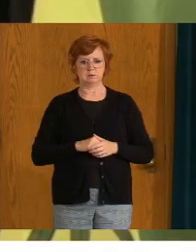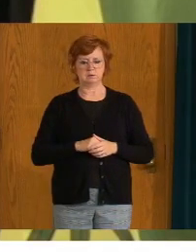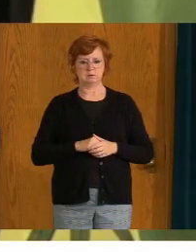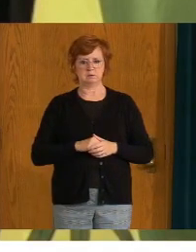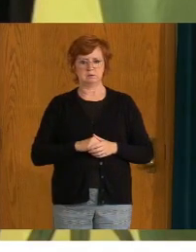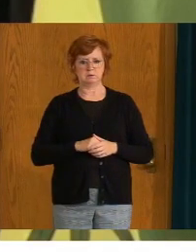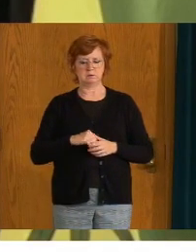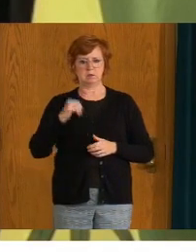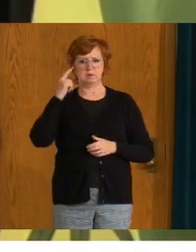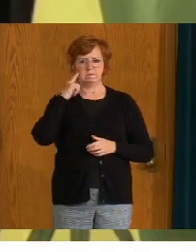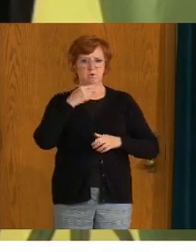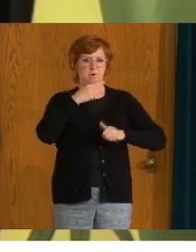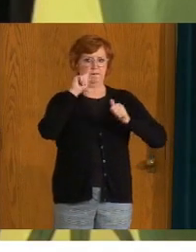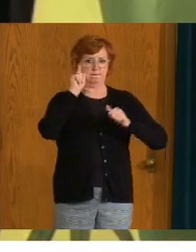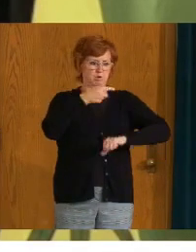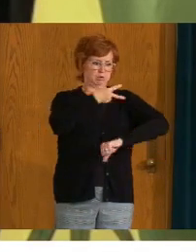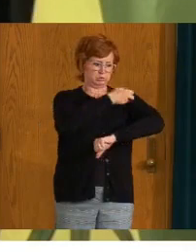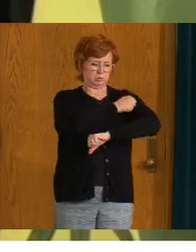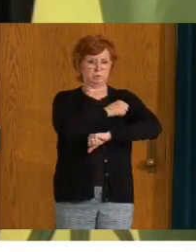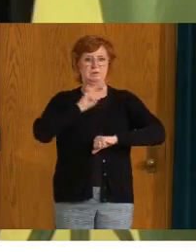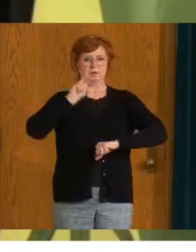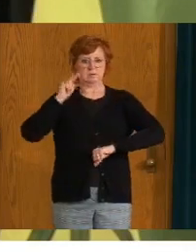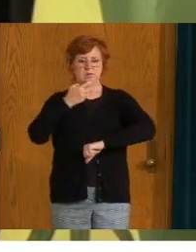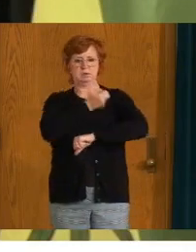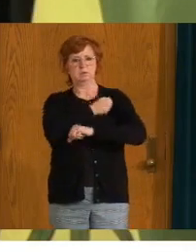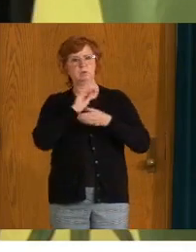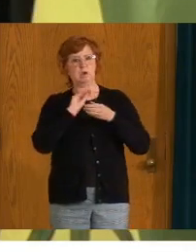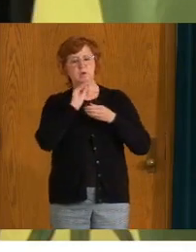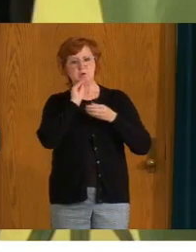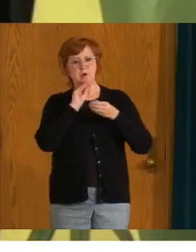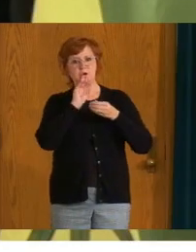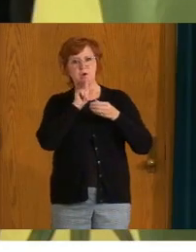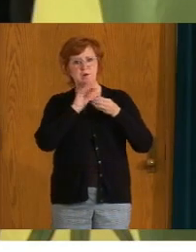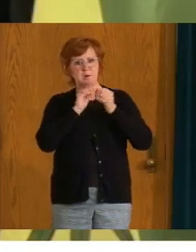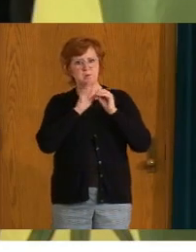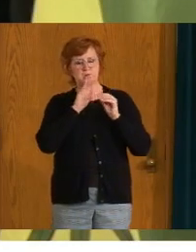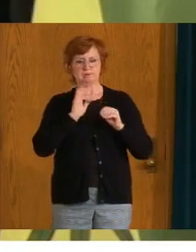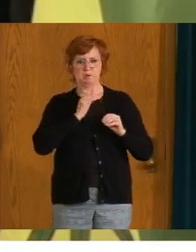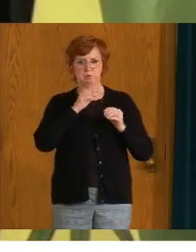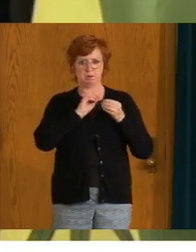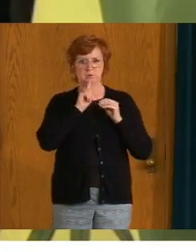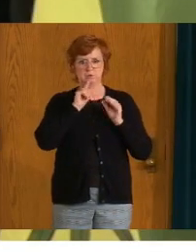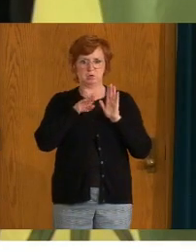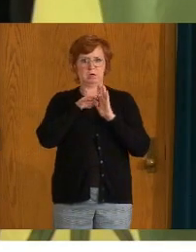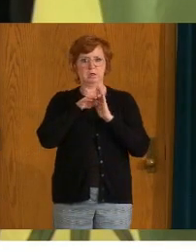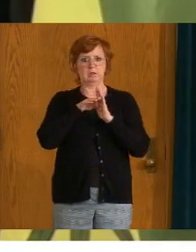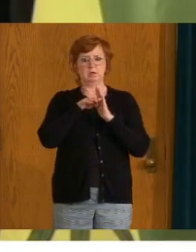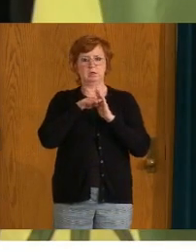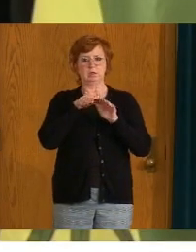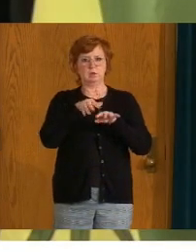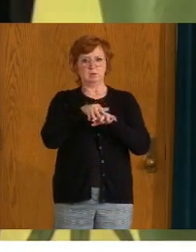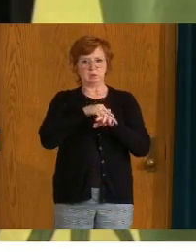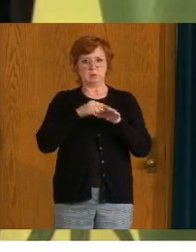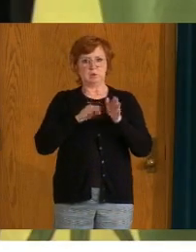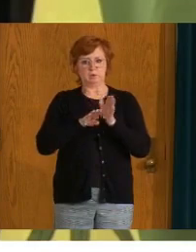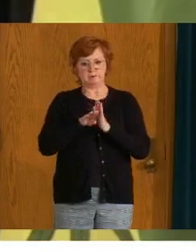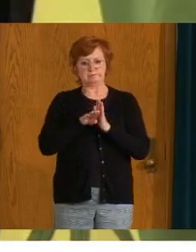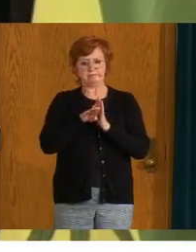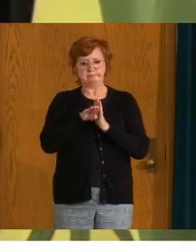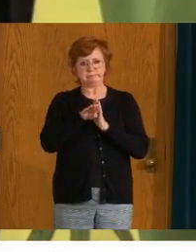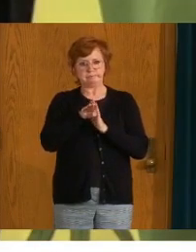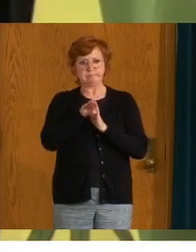dose as well, even though we're ahead right now. So are incentives off the table or just for right now? No, they're not under